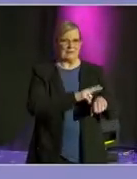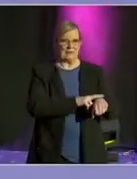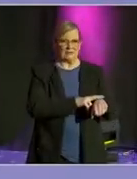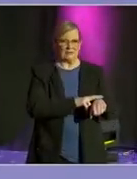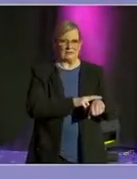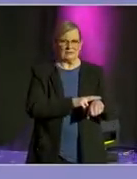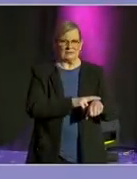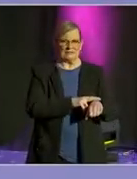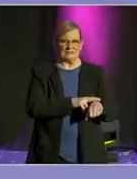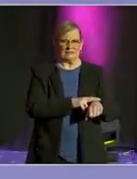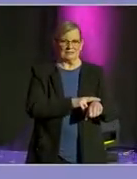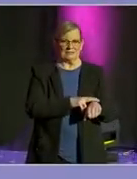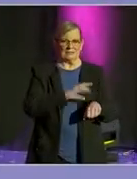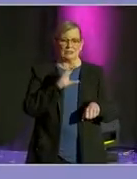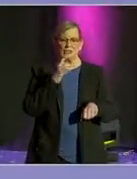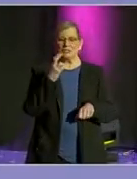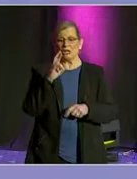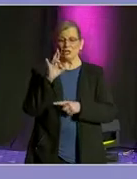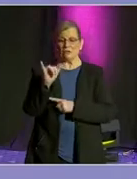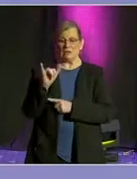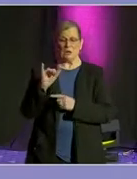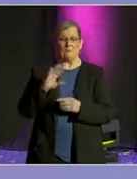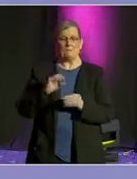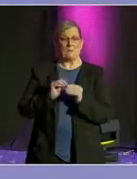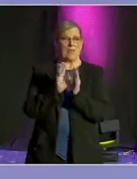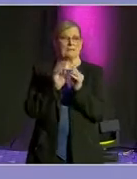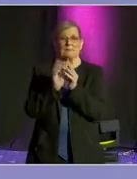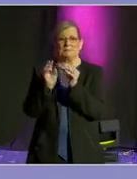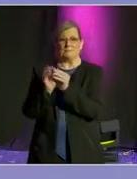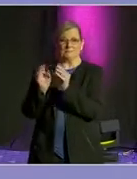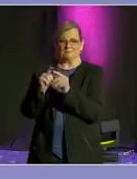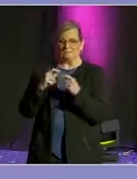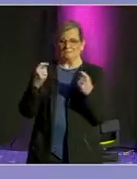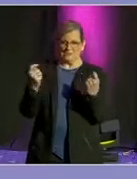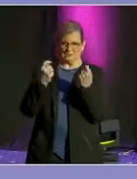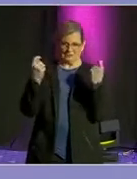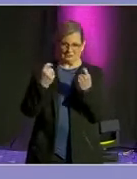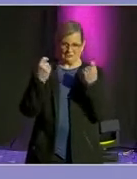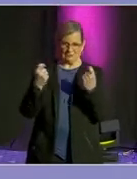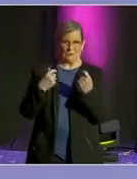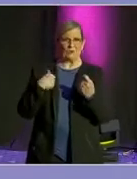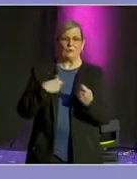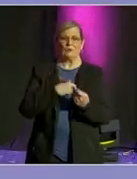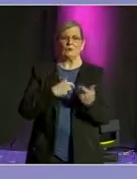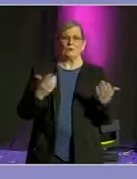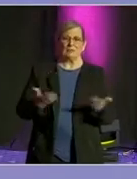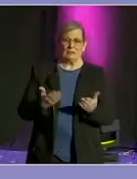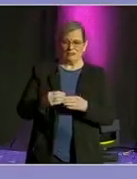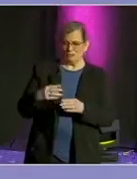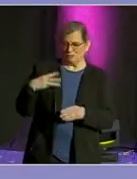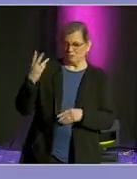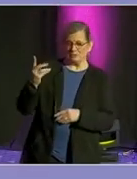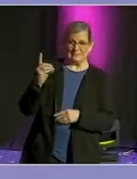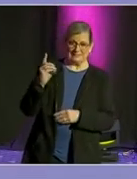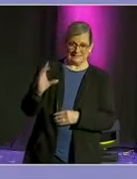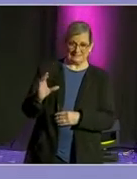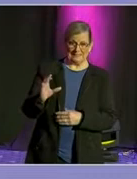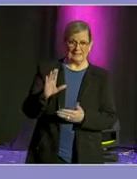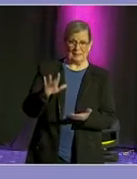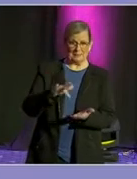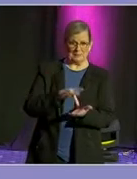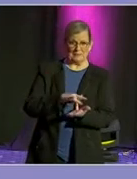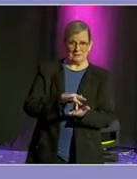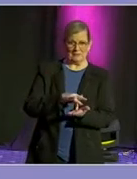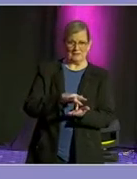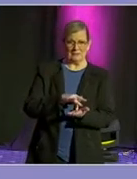801 at the Walter E. Washington Convention Center, and thank you to Events DC for hosting us. I would